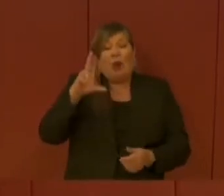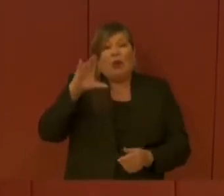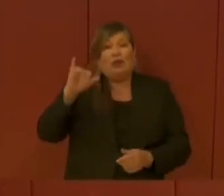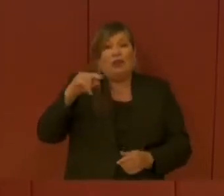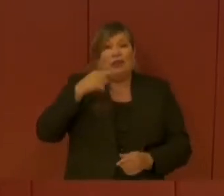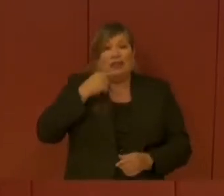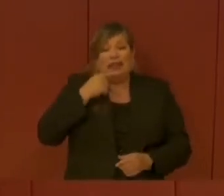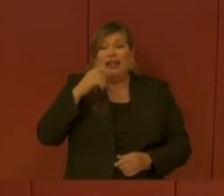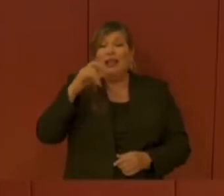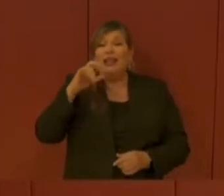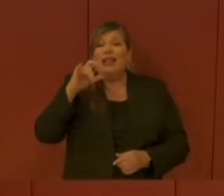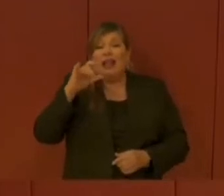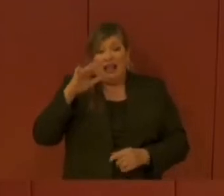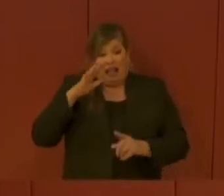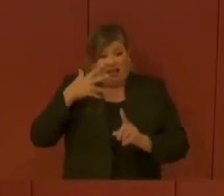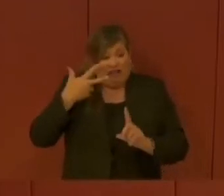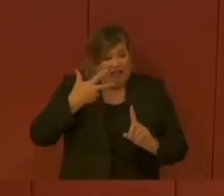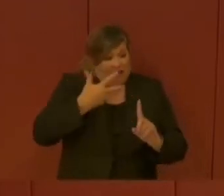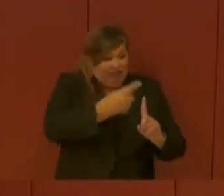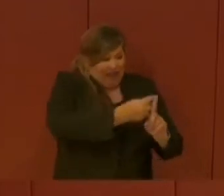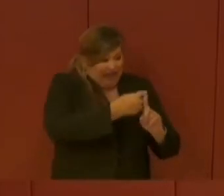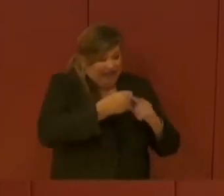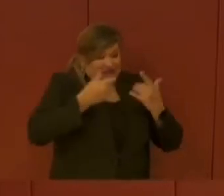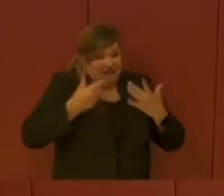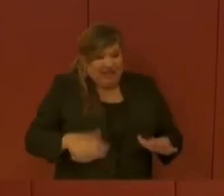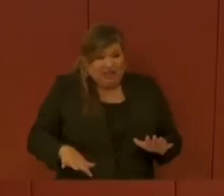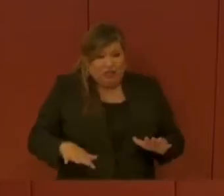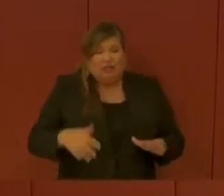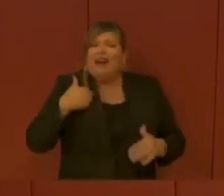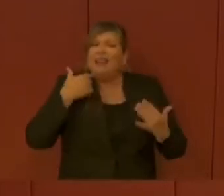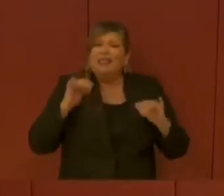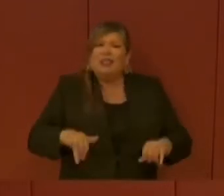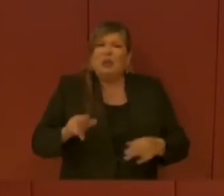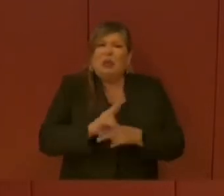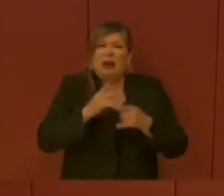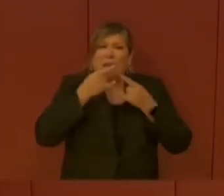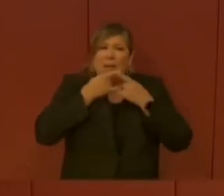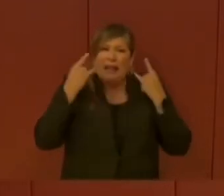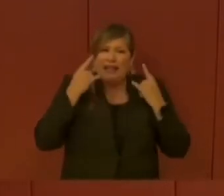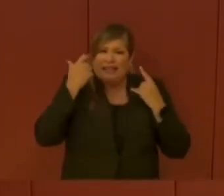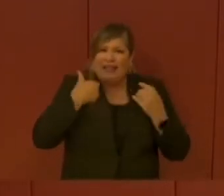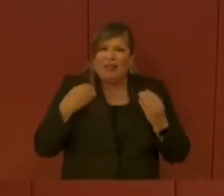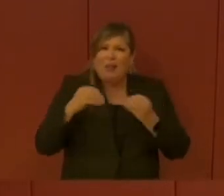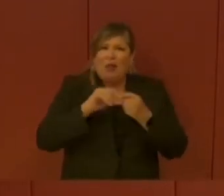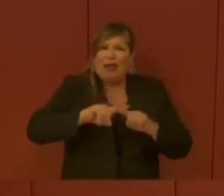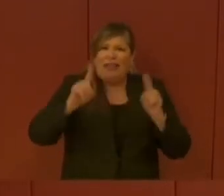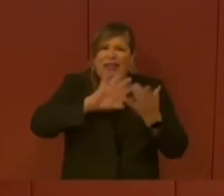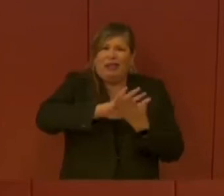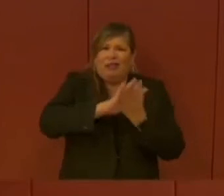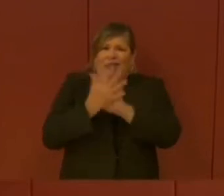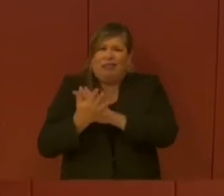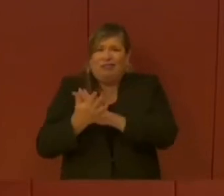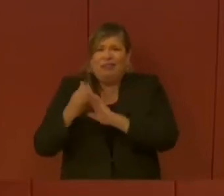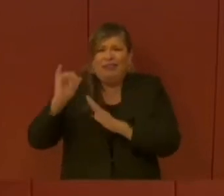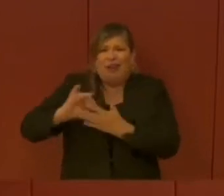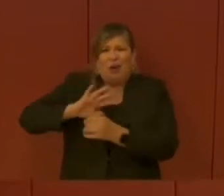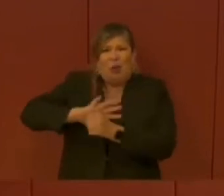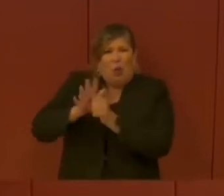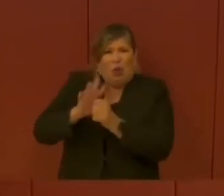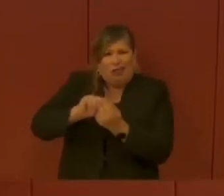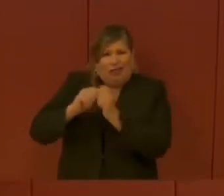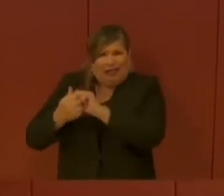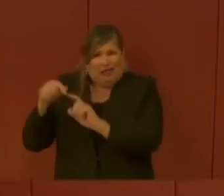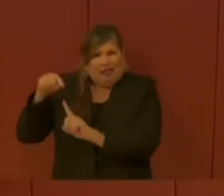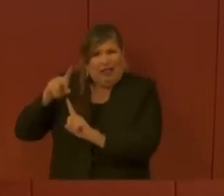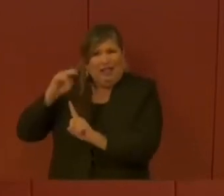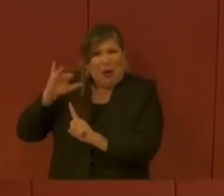variant out there. Hearing that, does that give you more concern about reopening the state? Well, it's one of the reasons we're doubling down on mask wearing and updating